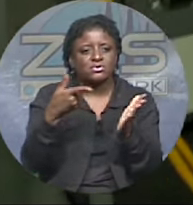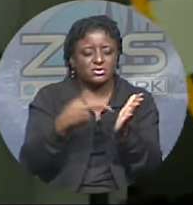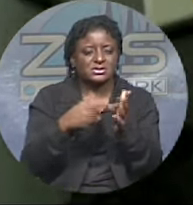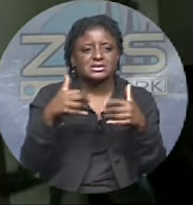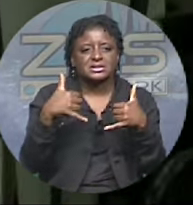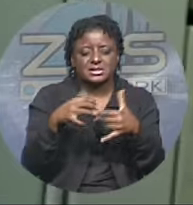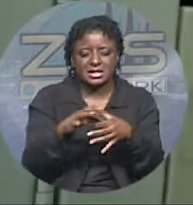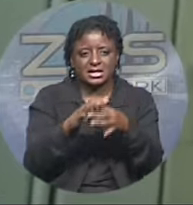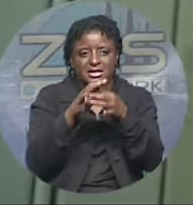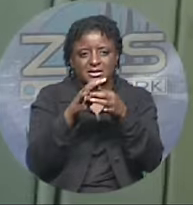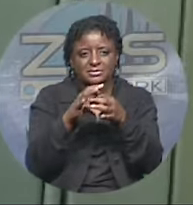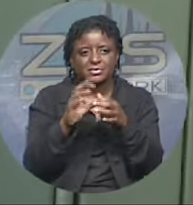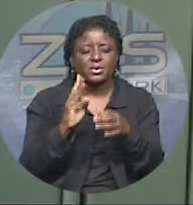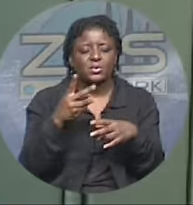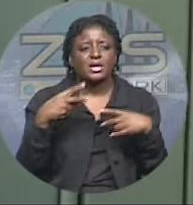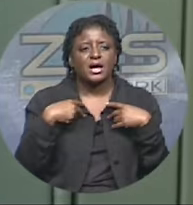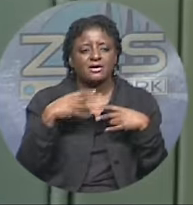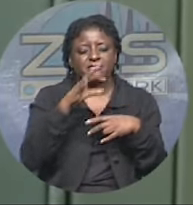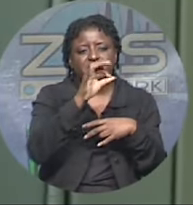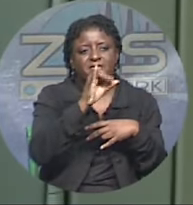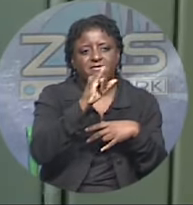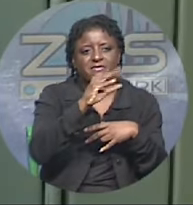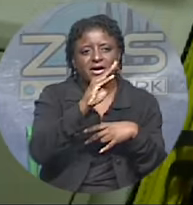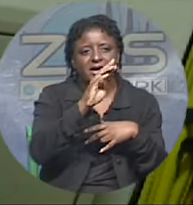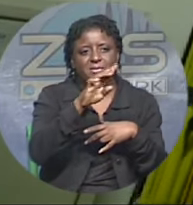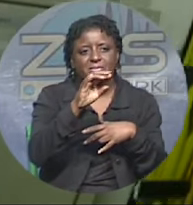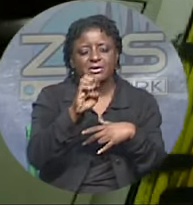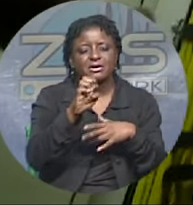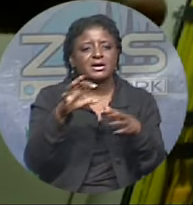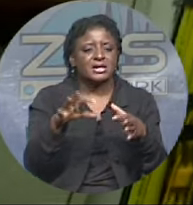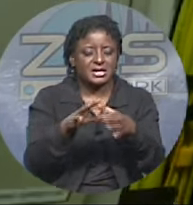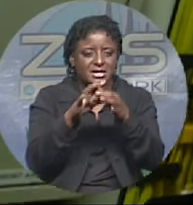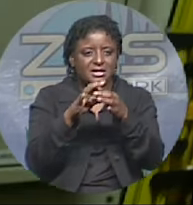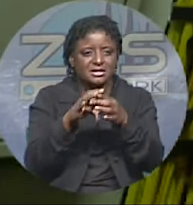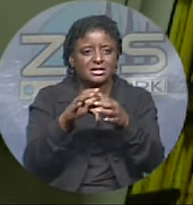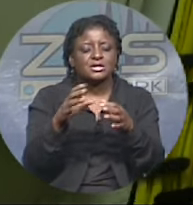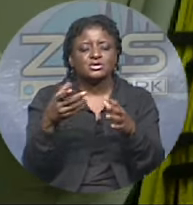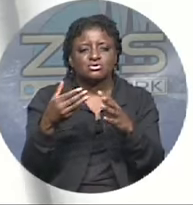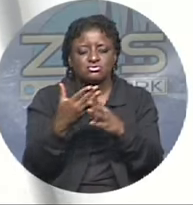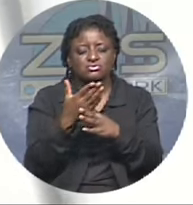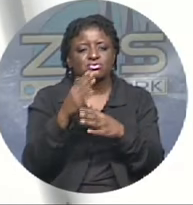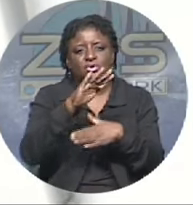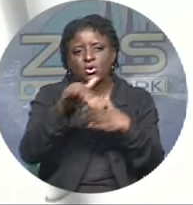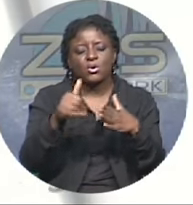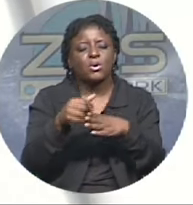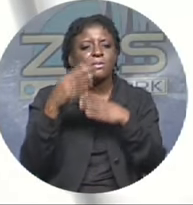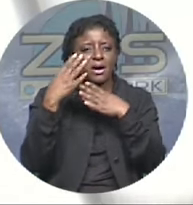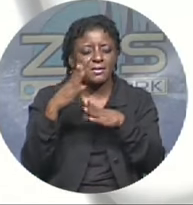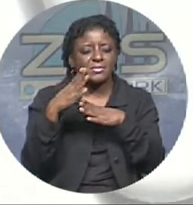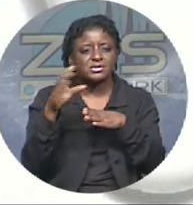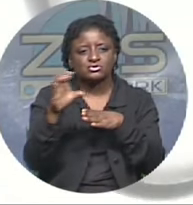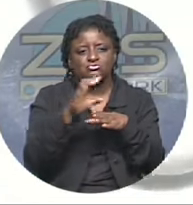connect, is a link connect through the whole Bahamas, and Crooked Island connect into